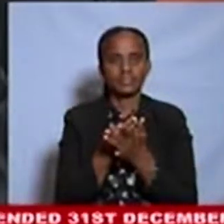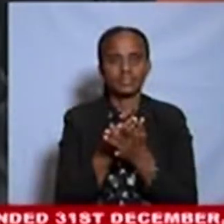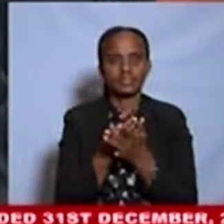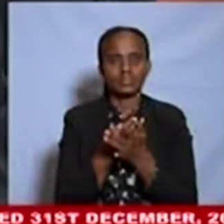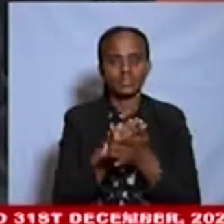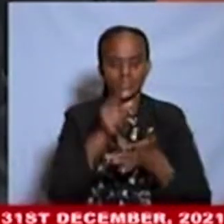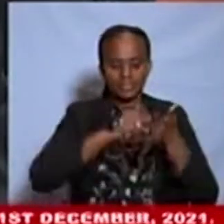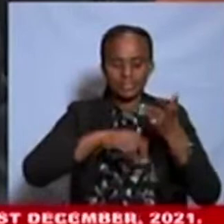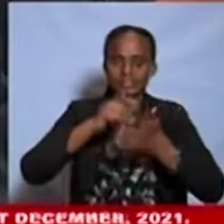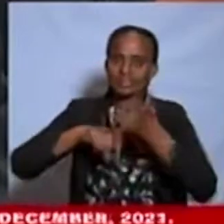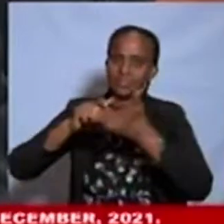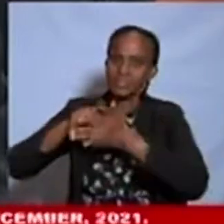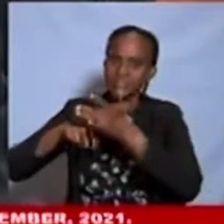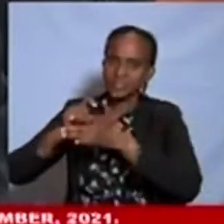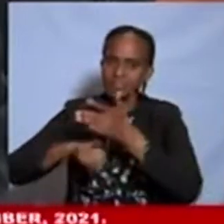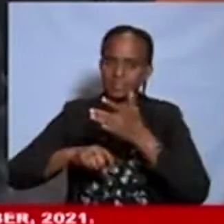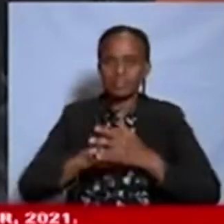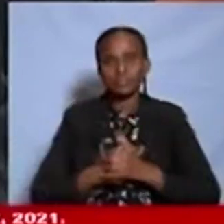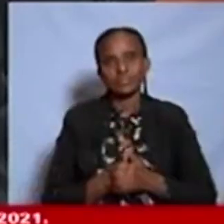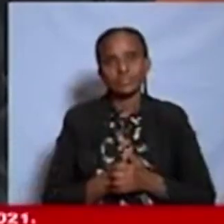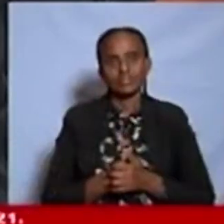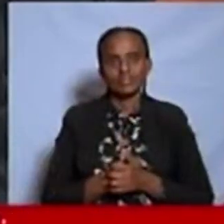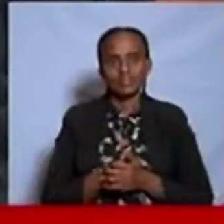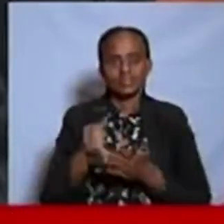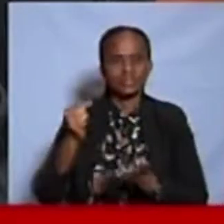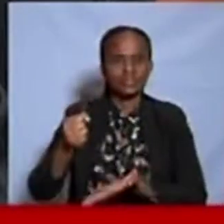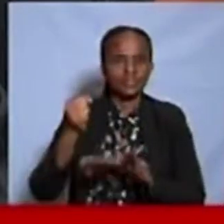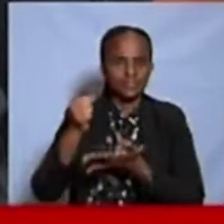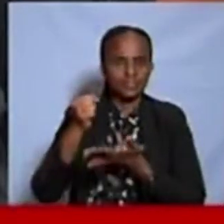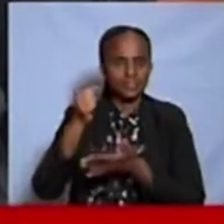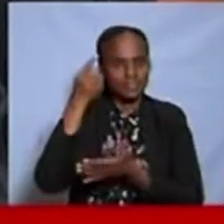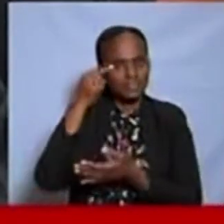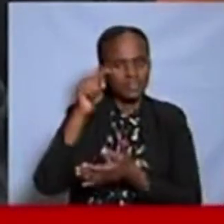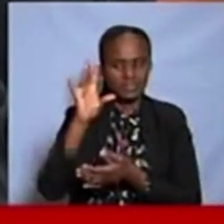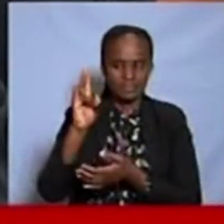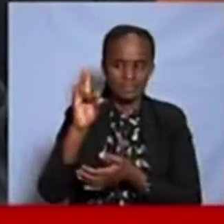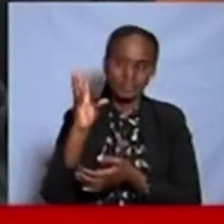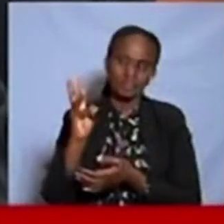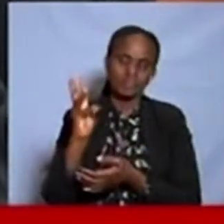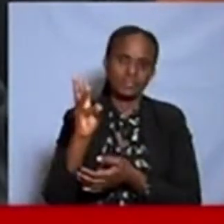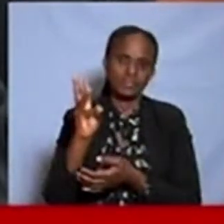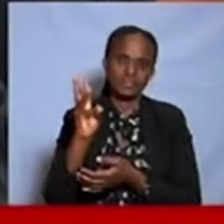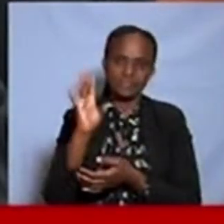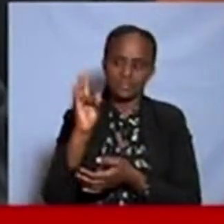Local taxes, you budgeted for